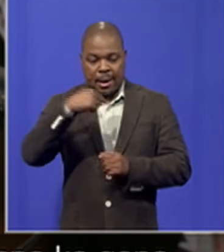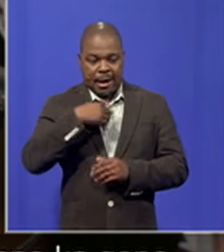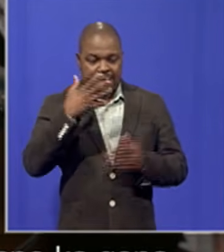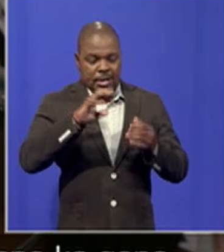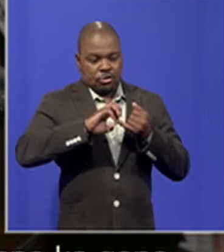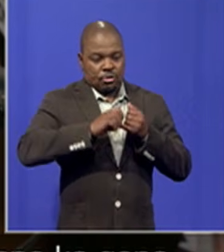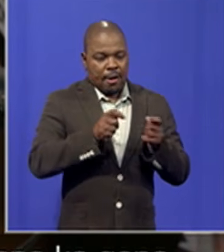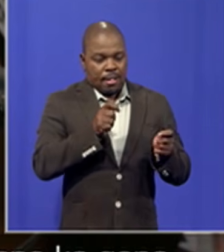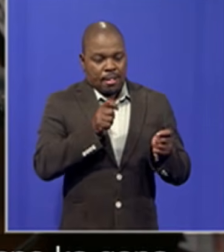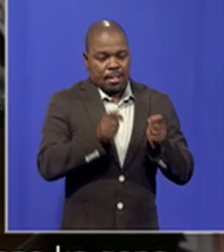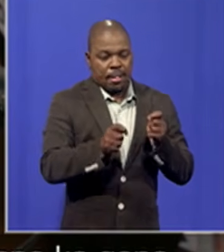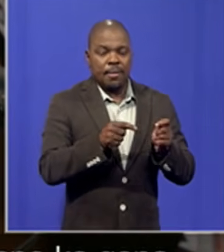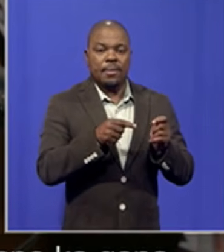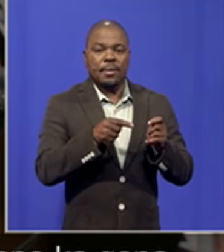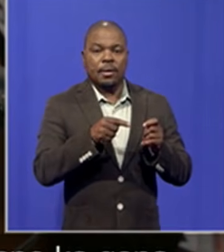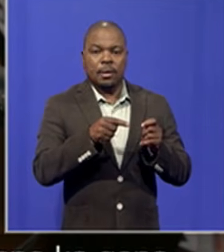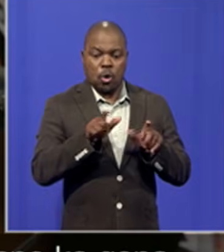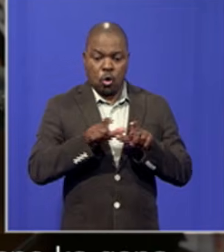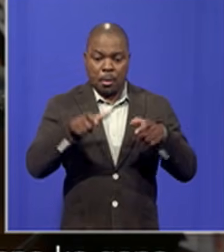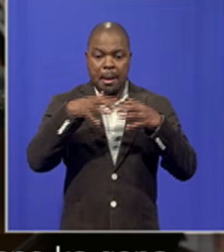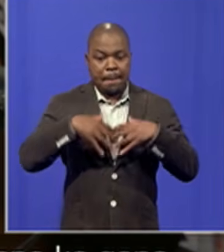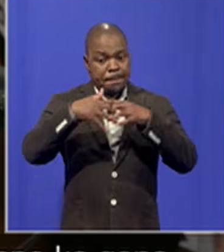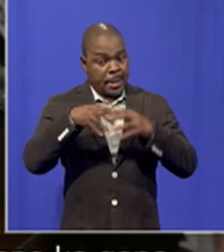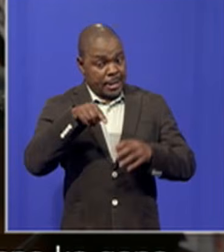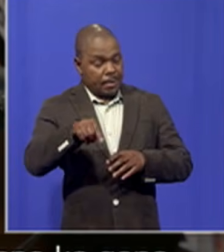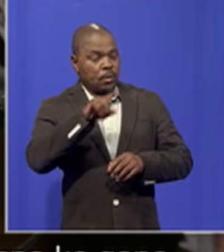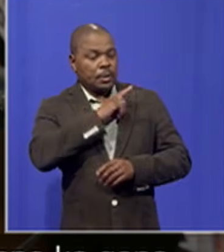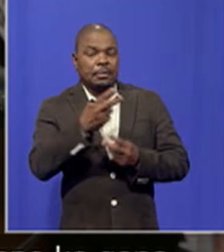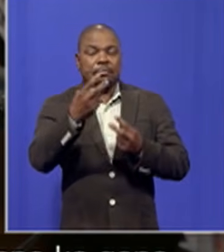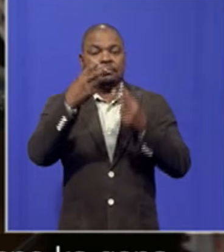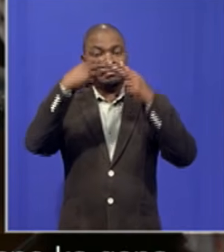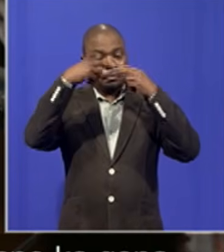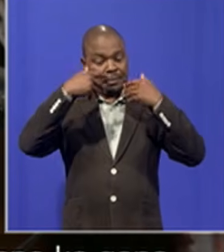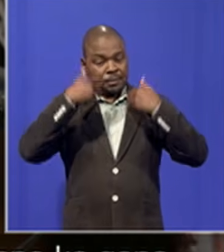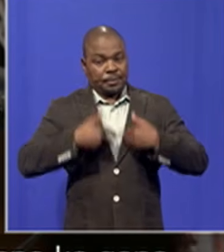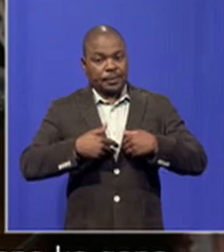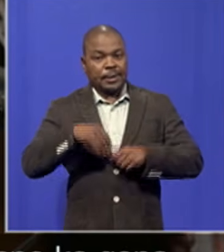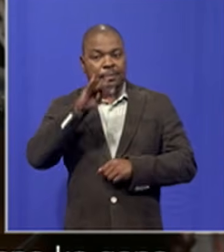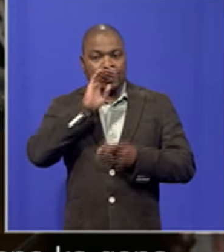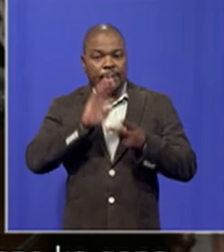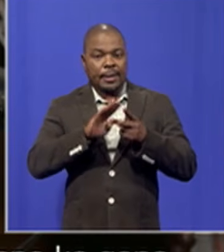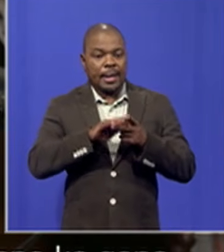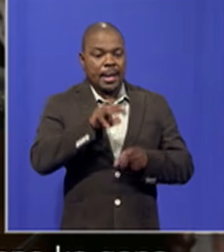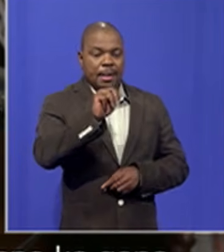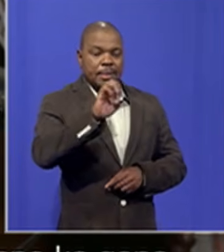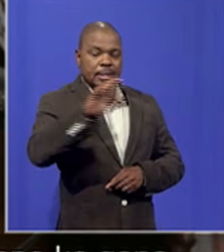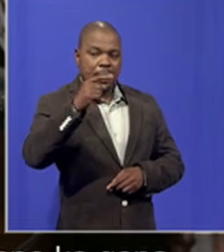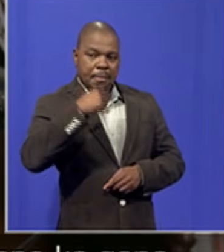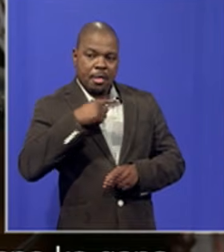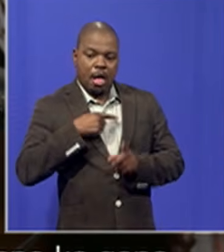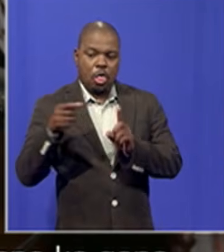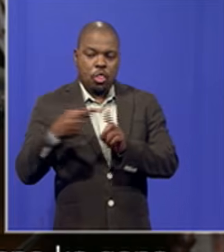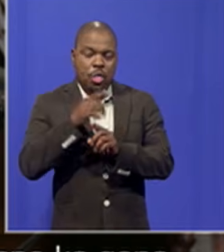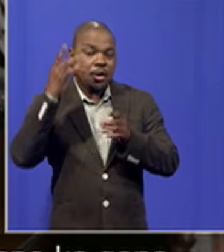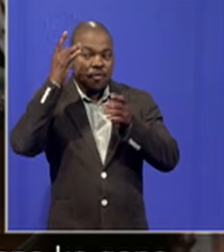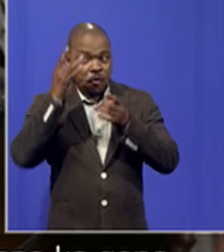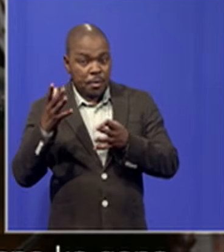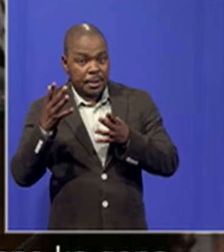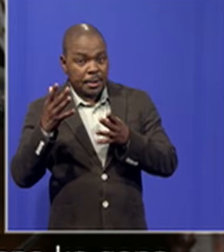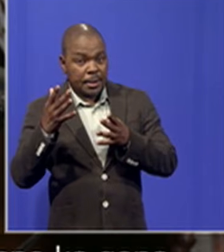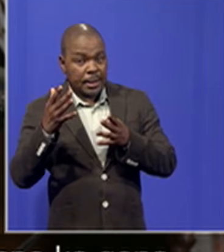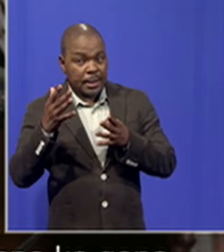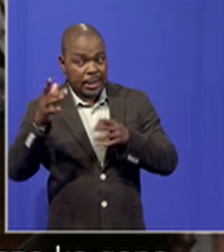attempted to temper. That's what this committee is trying to establish. I have misled the MEC at that stage.